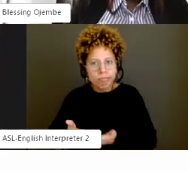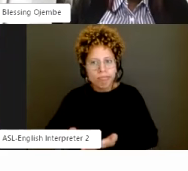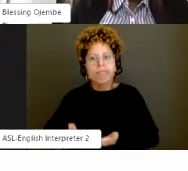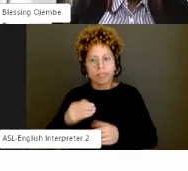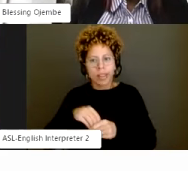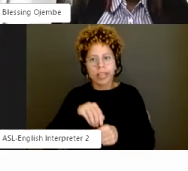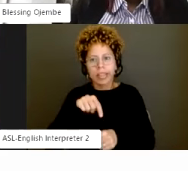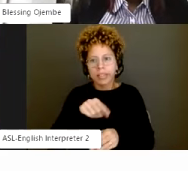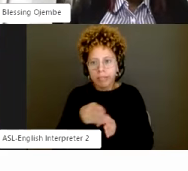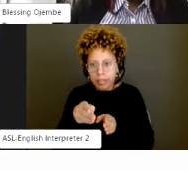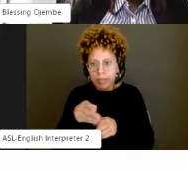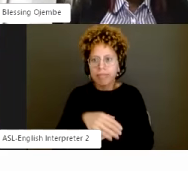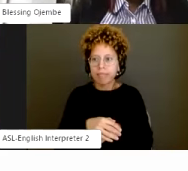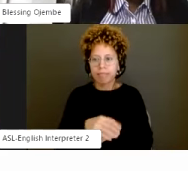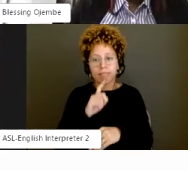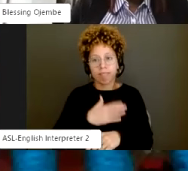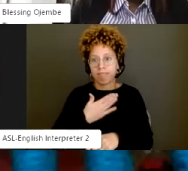We're so glad that you're able to join today.